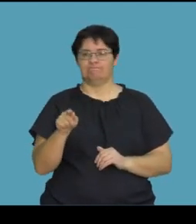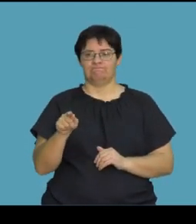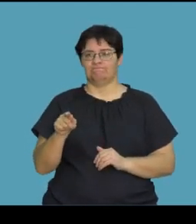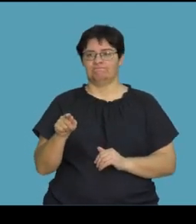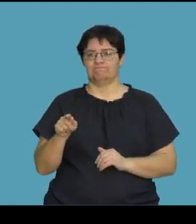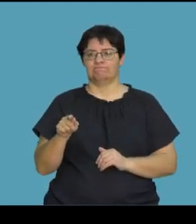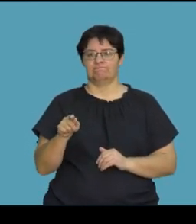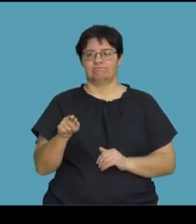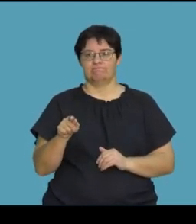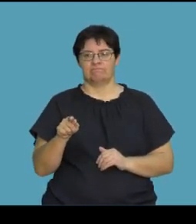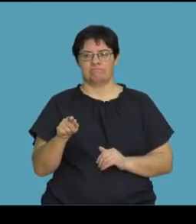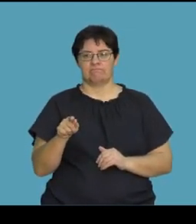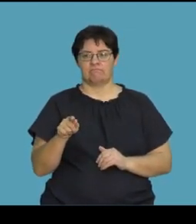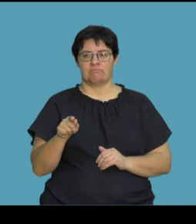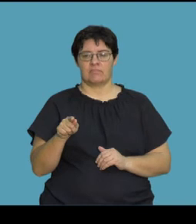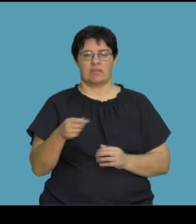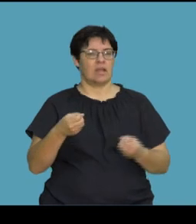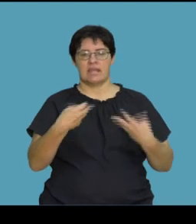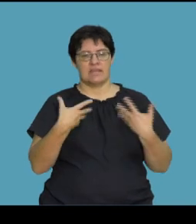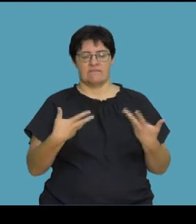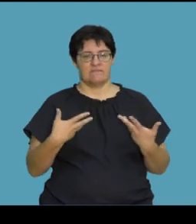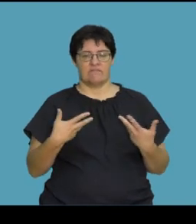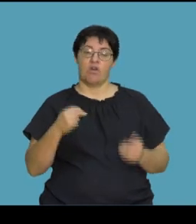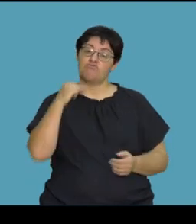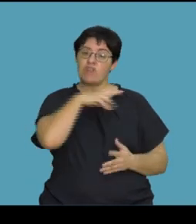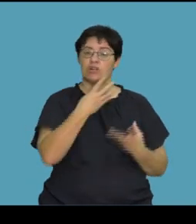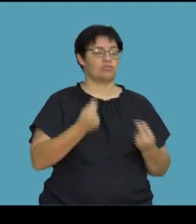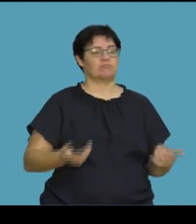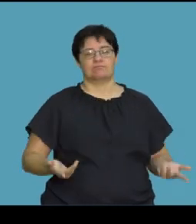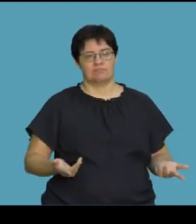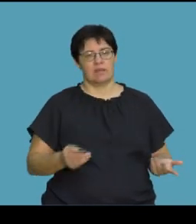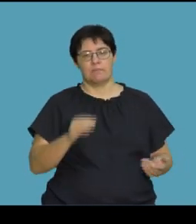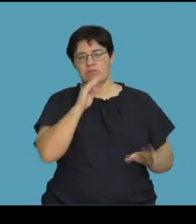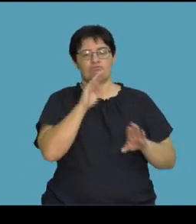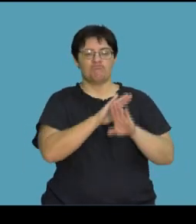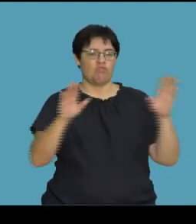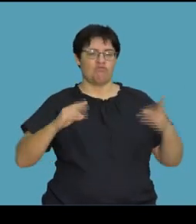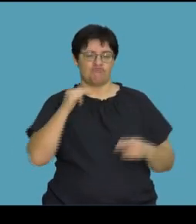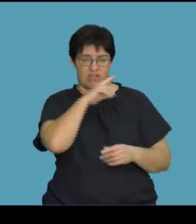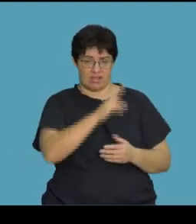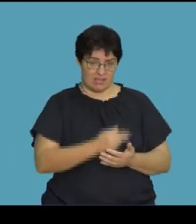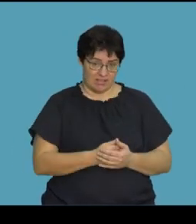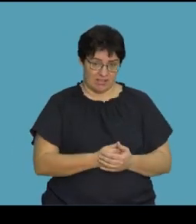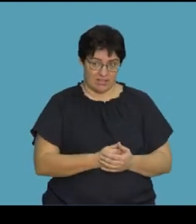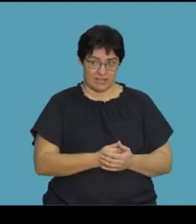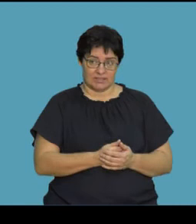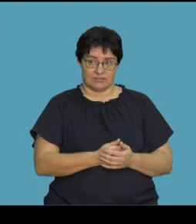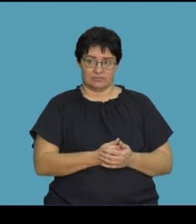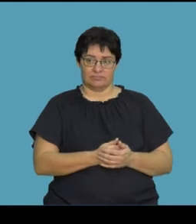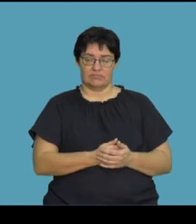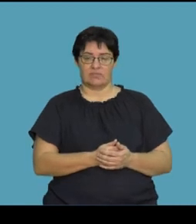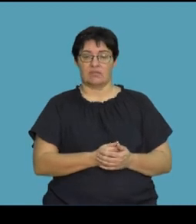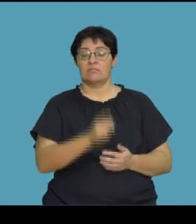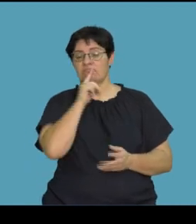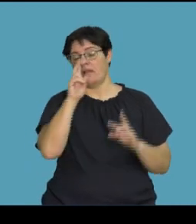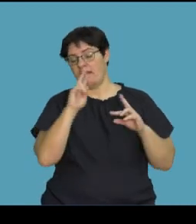will not be, it will not give me a real solution. It will be a non-real solution. And if we had time,